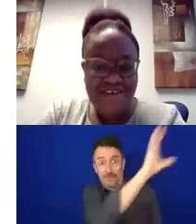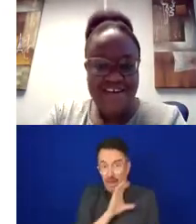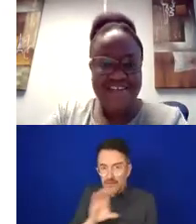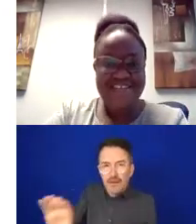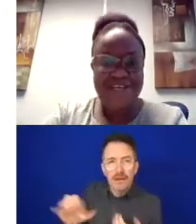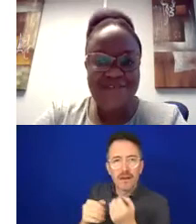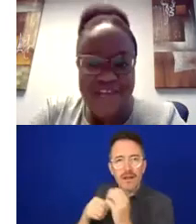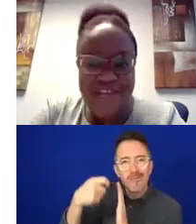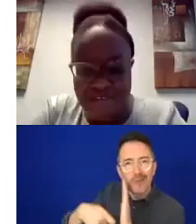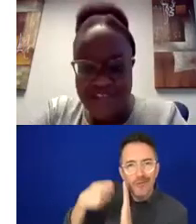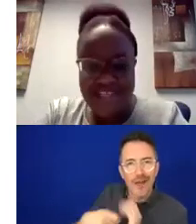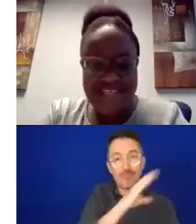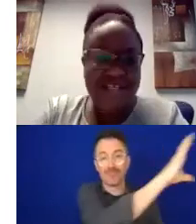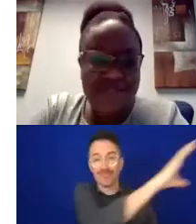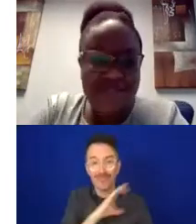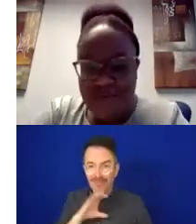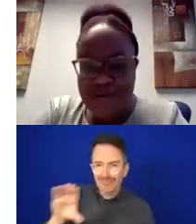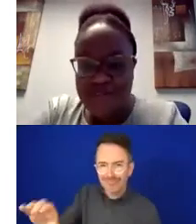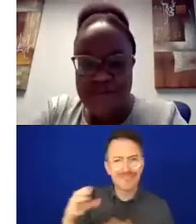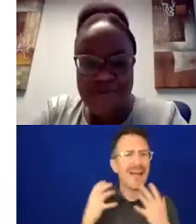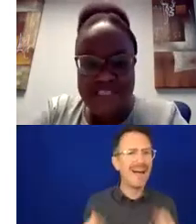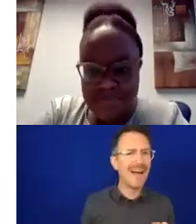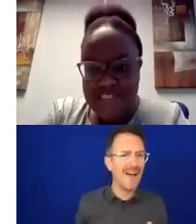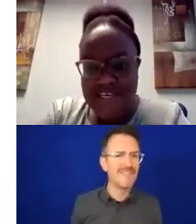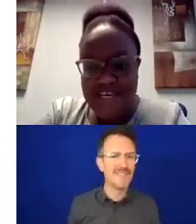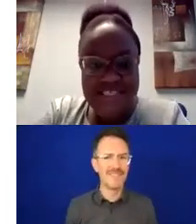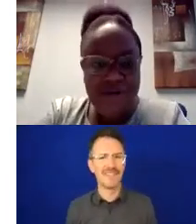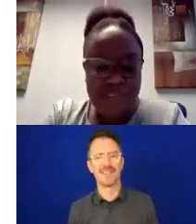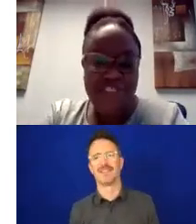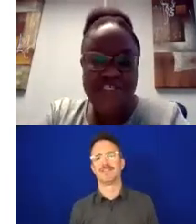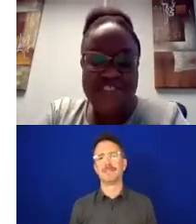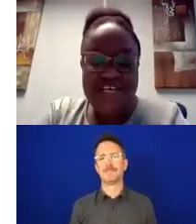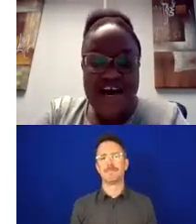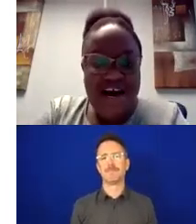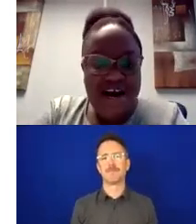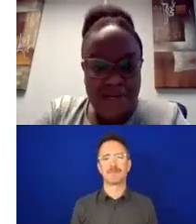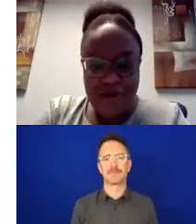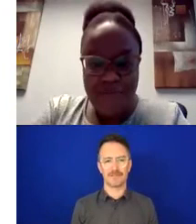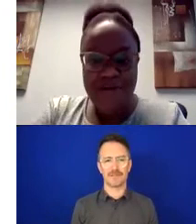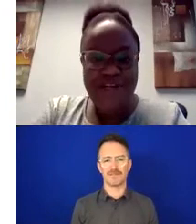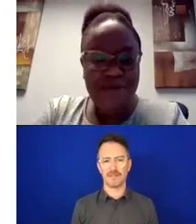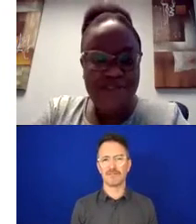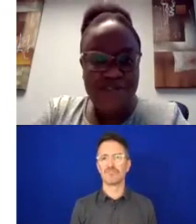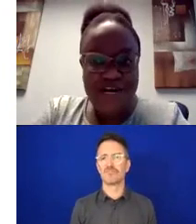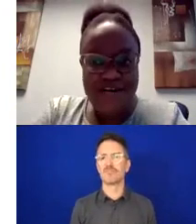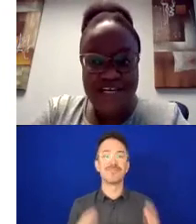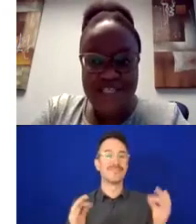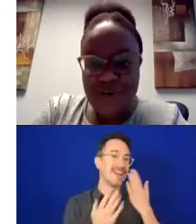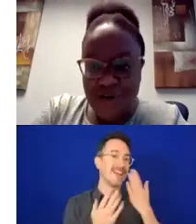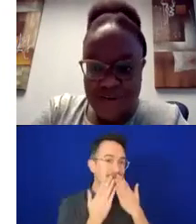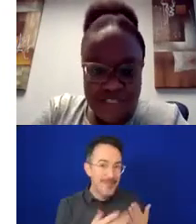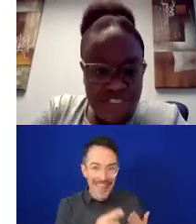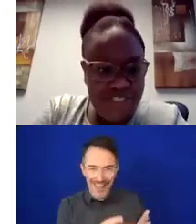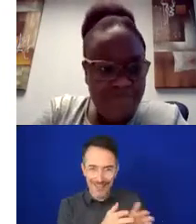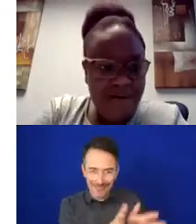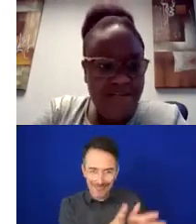All right. Thank you, Karen, for that. And thanks to everyone who's been participating, asking questions. I know we are not able to get to